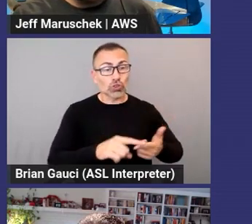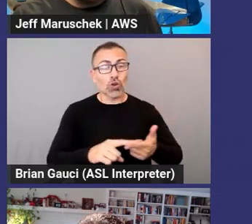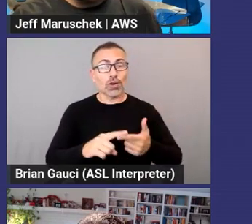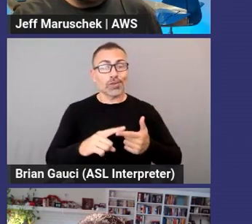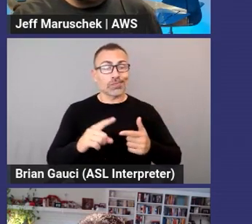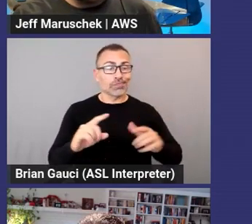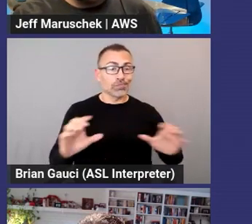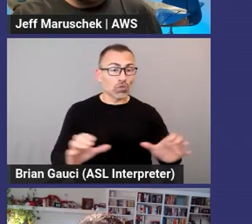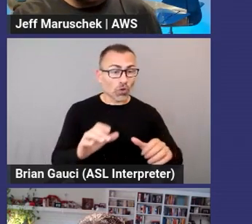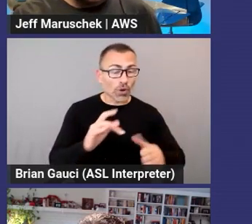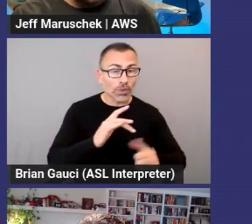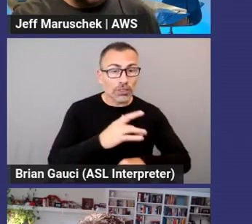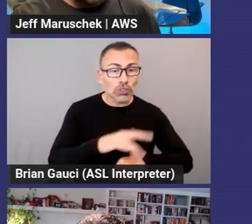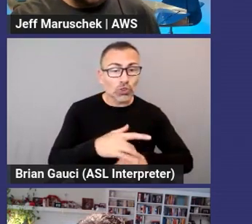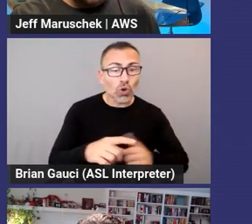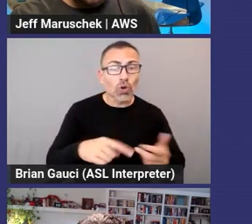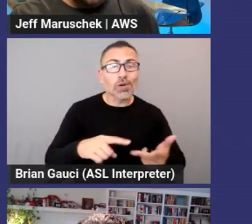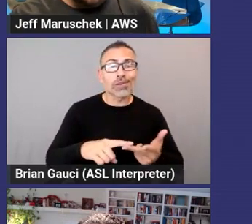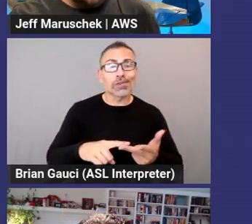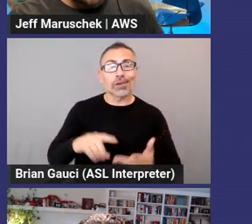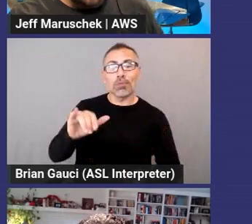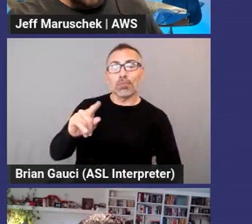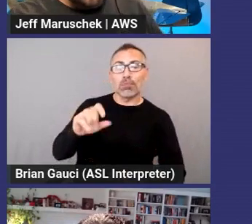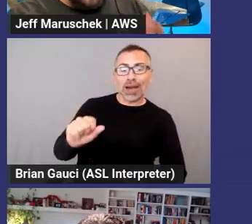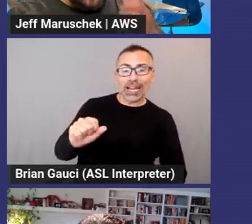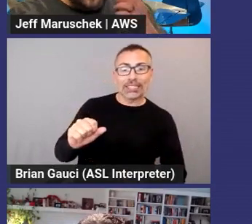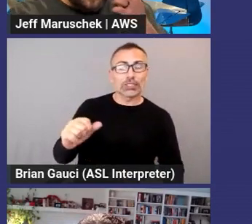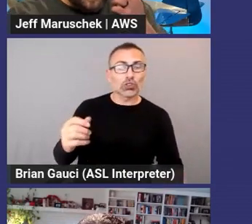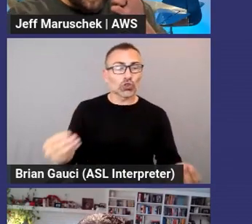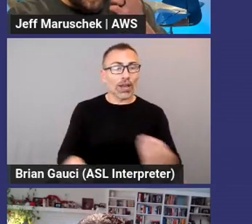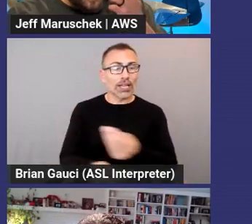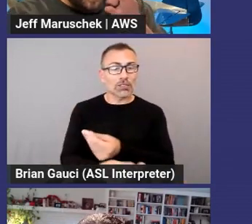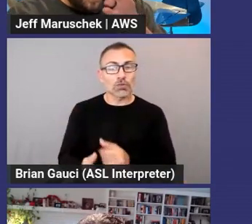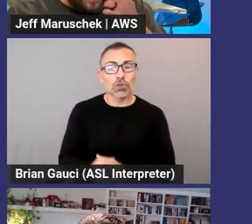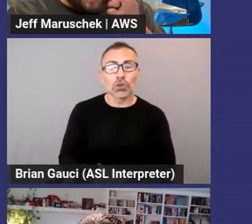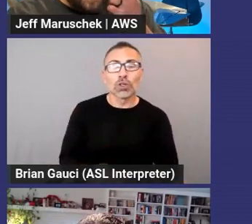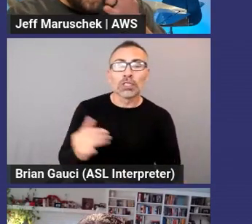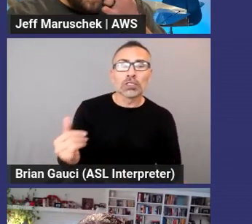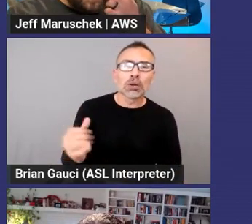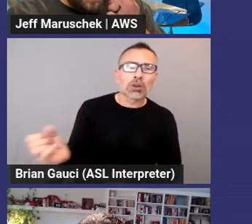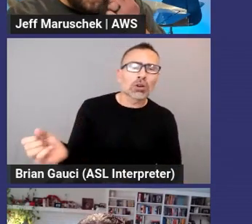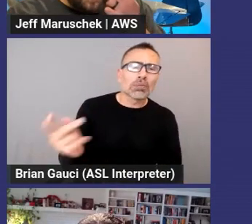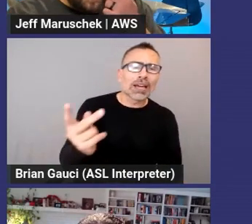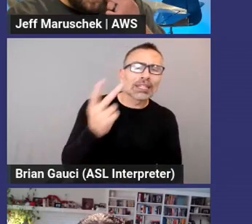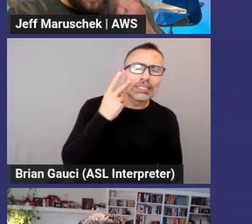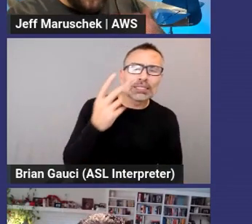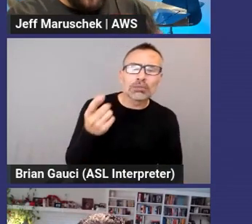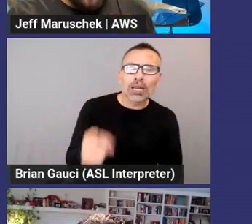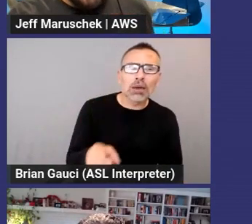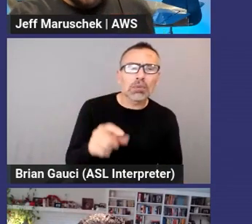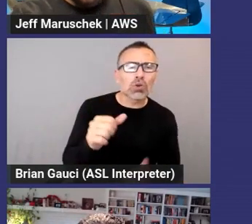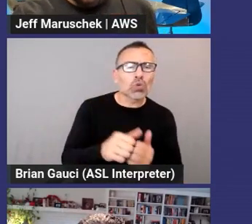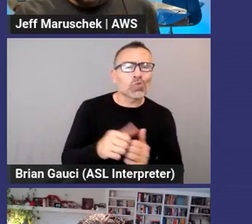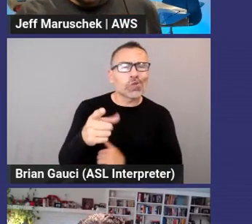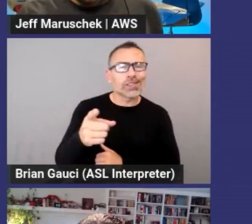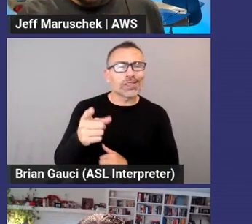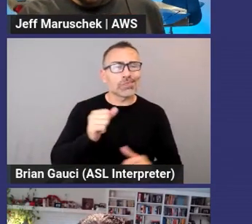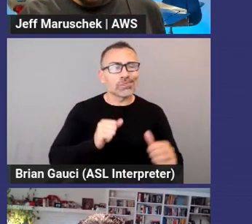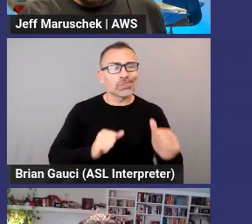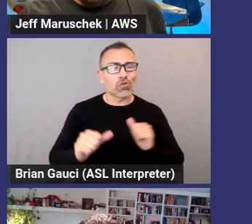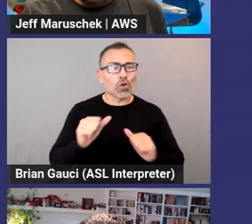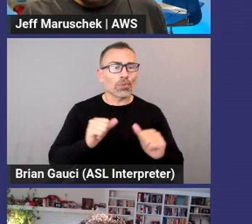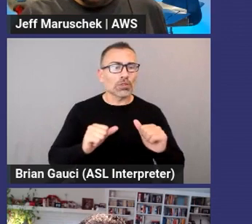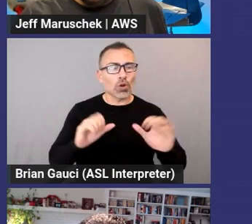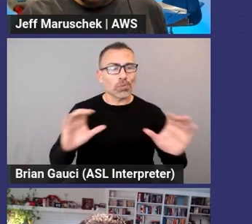P50, P90, P95. So let's go up and see here what's going on with the performance scores. So it looks